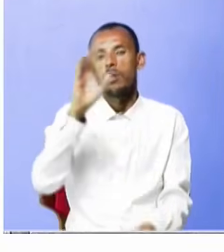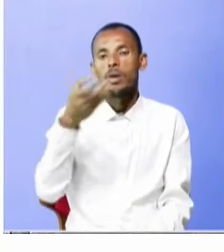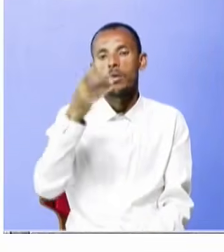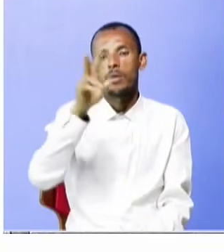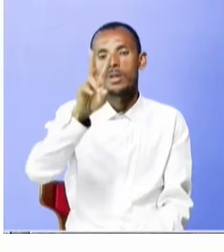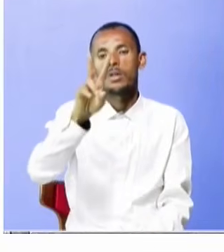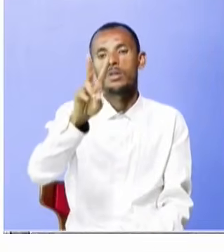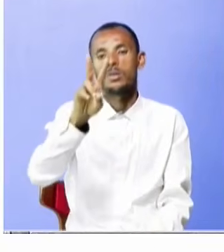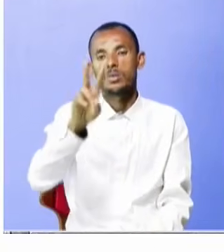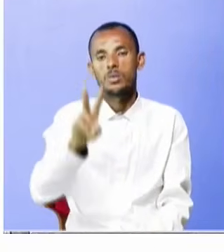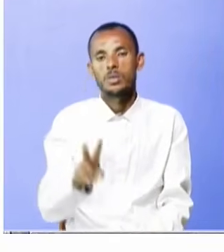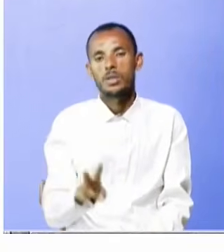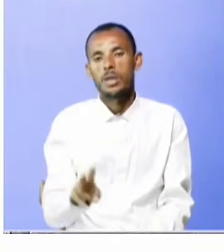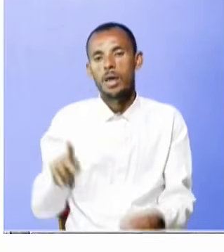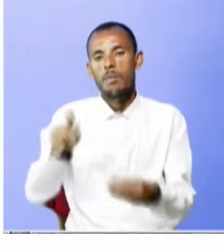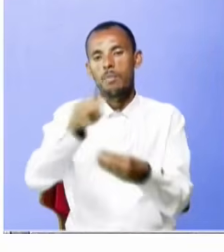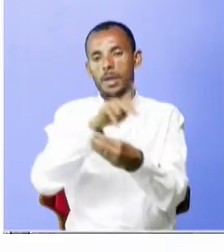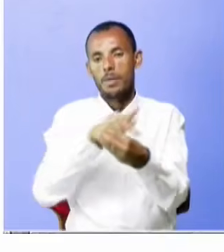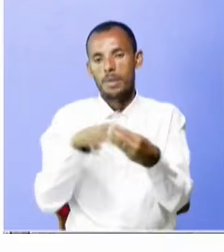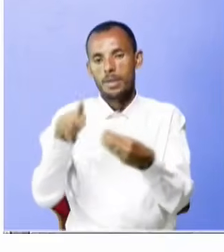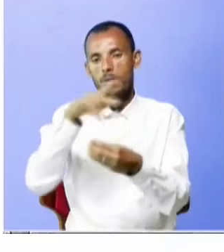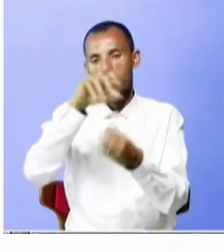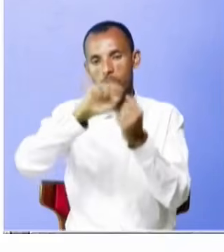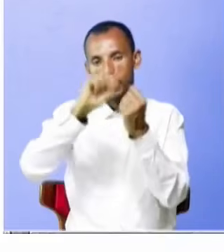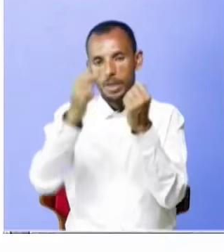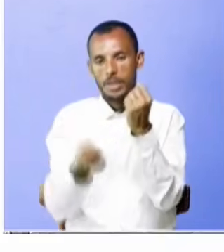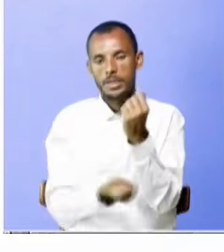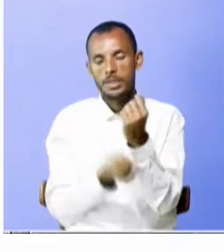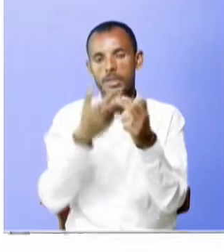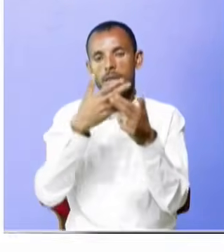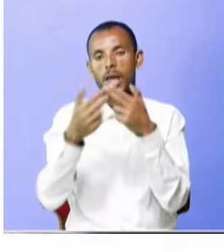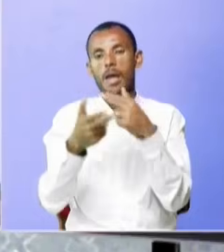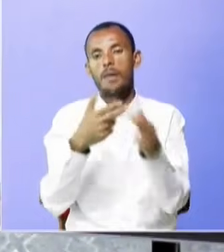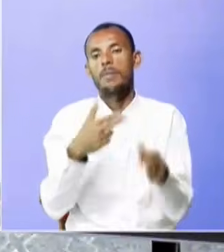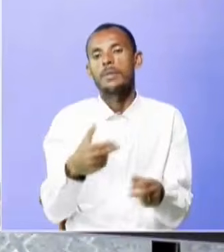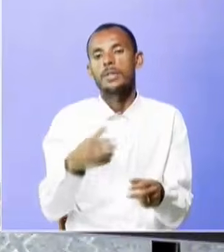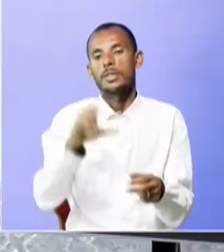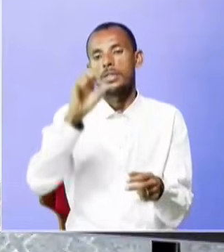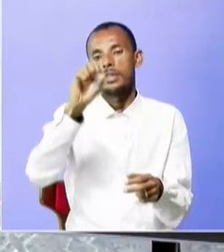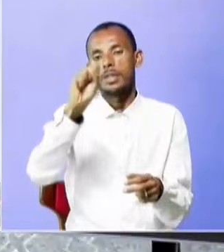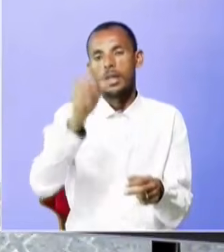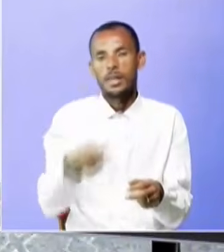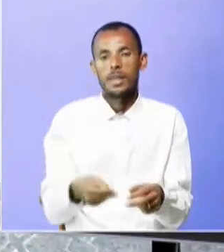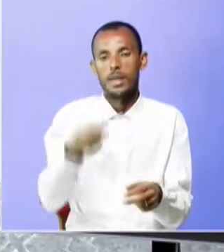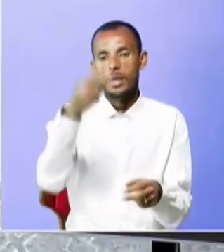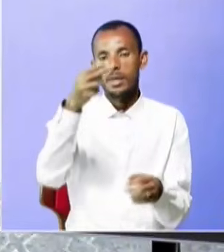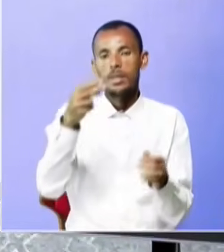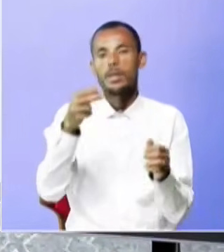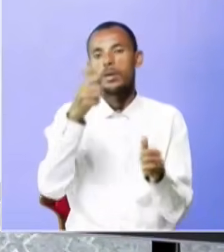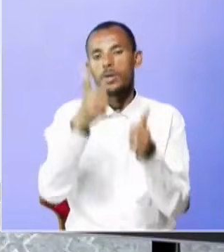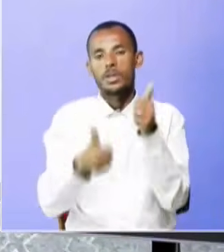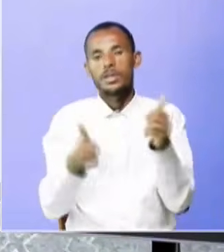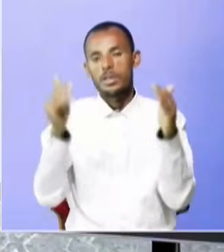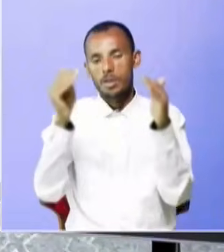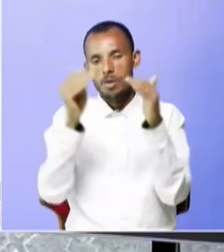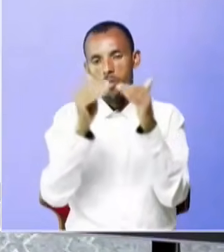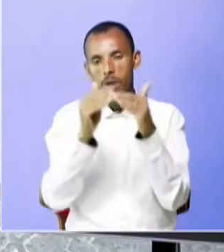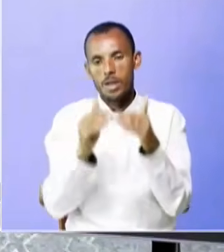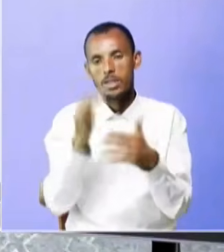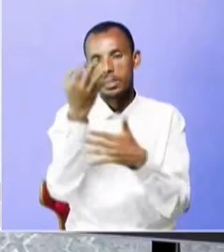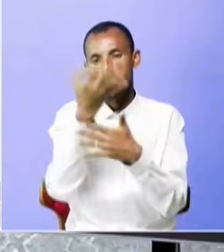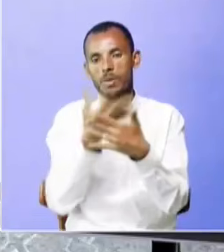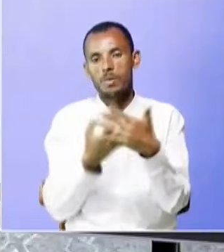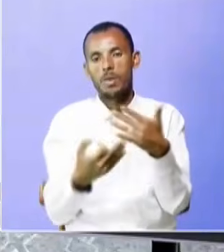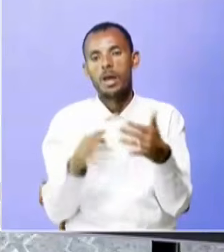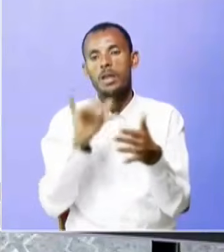of the perimeter of the base times the slant height, which is the same as the formula